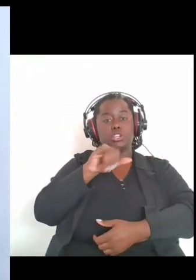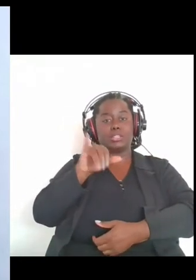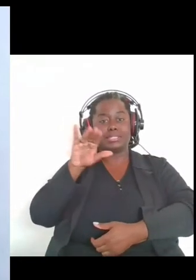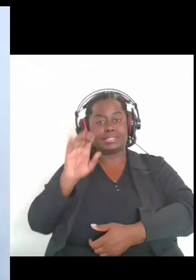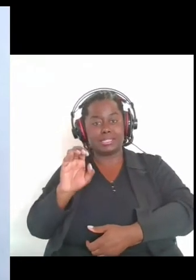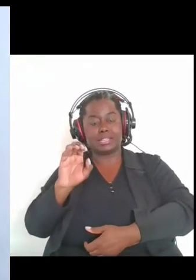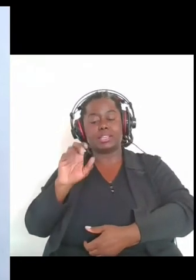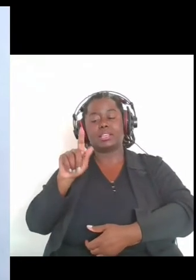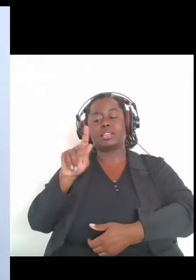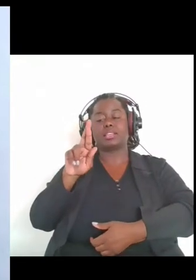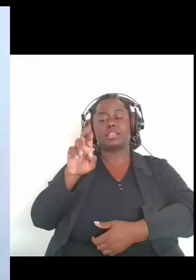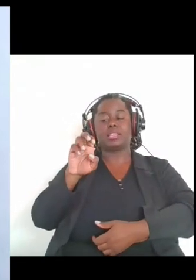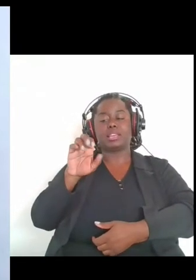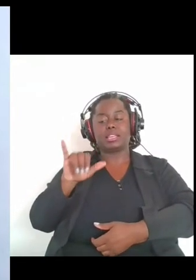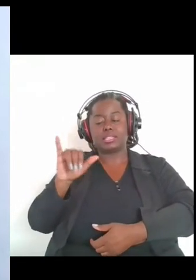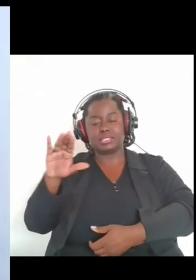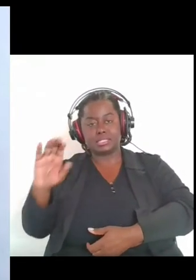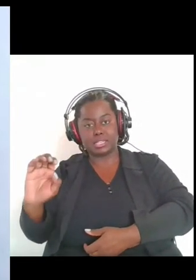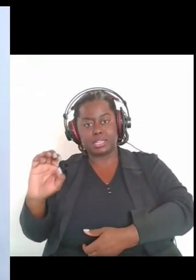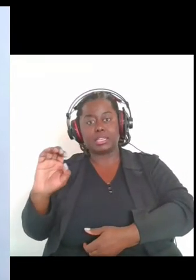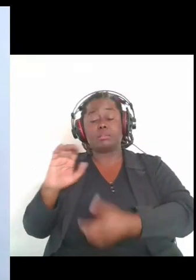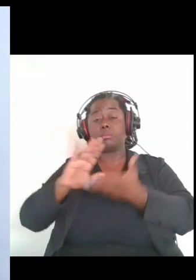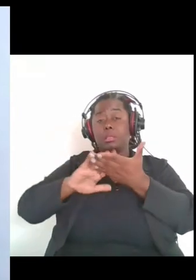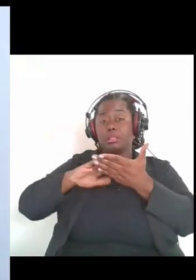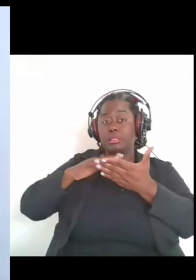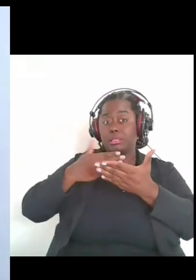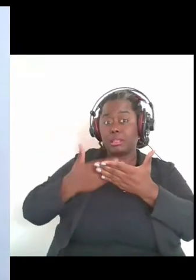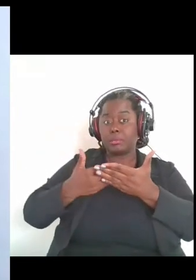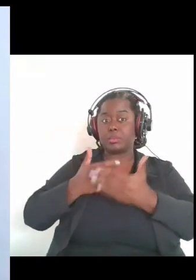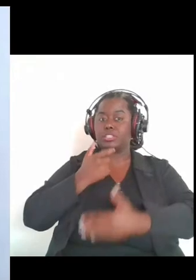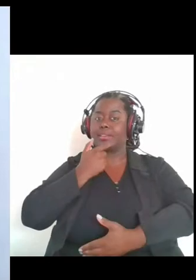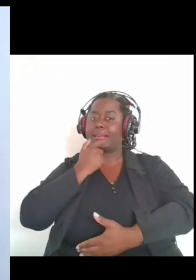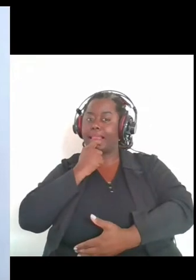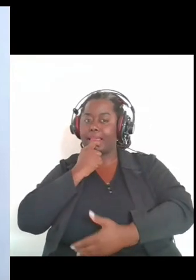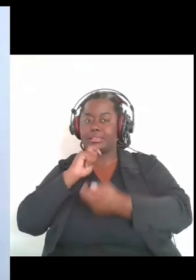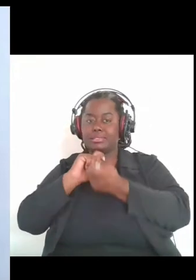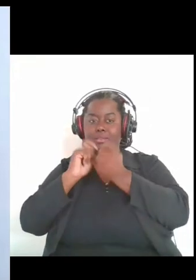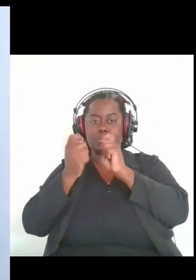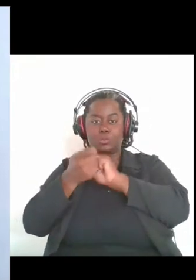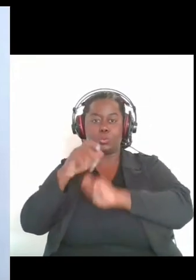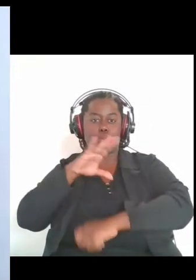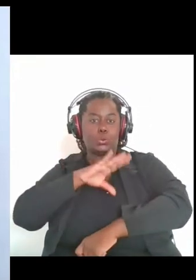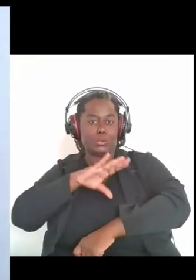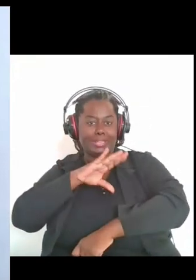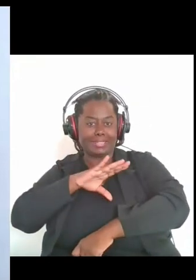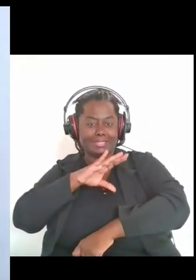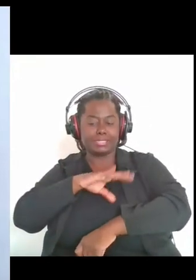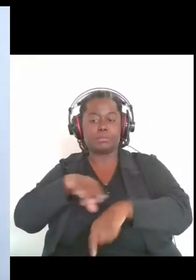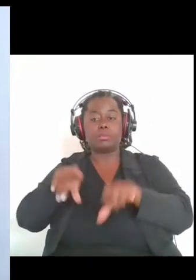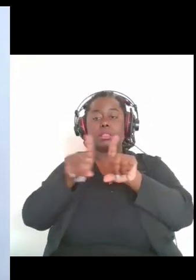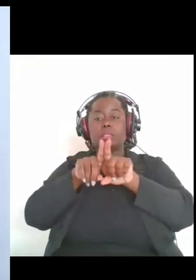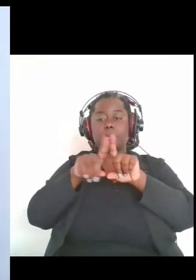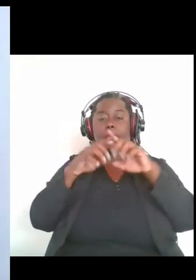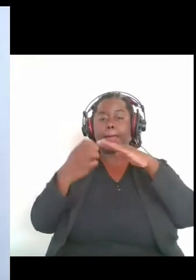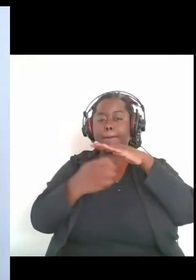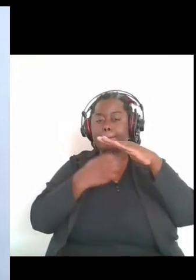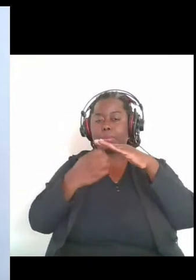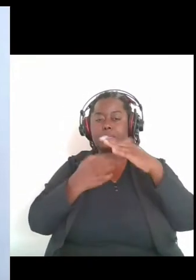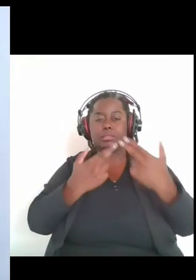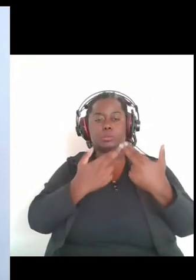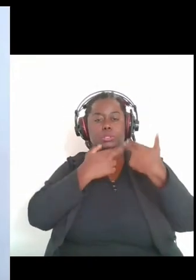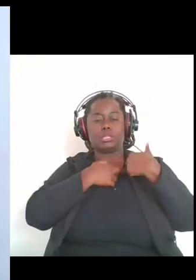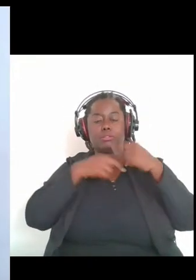and the interpreters and Maria Garcia I would like to thank view Studio